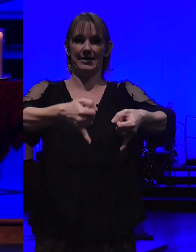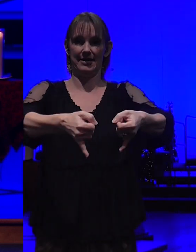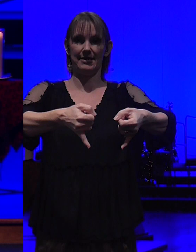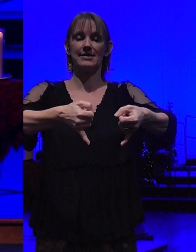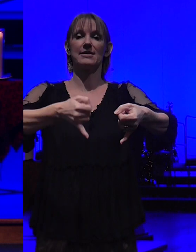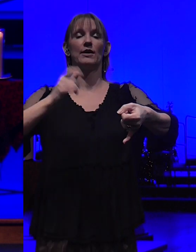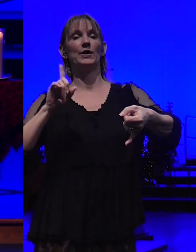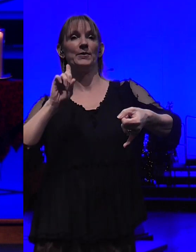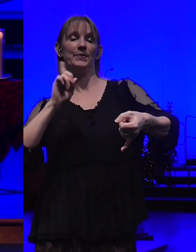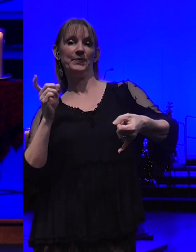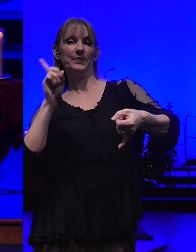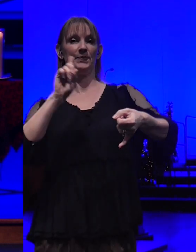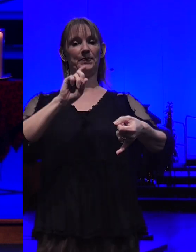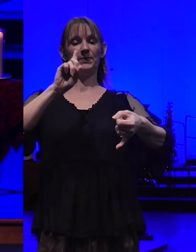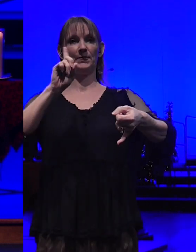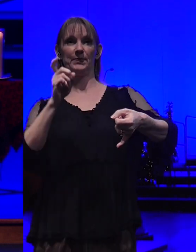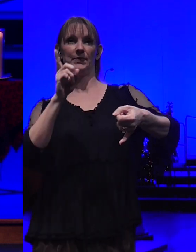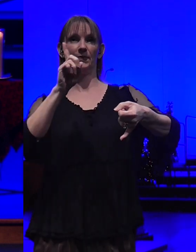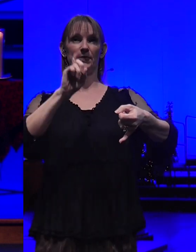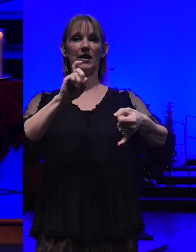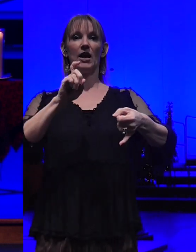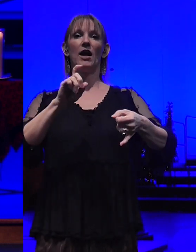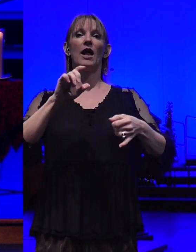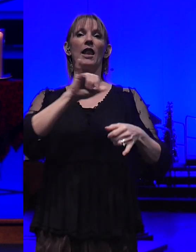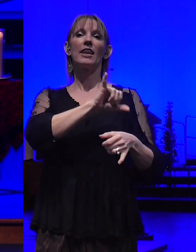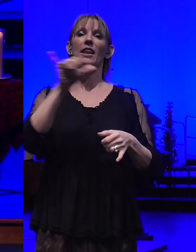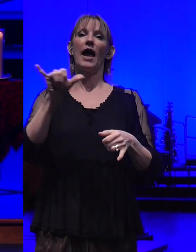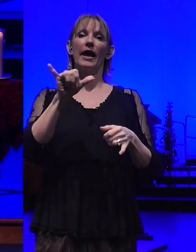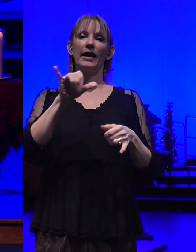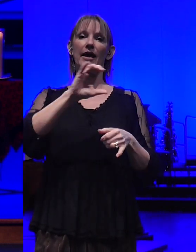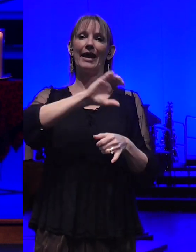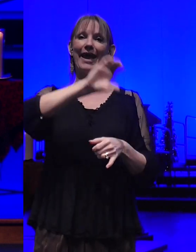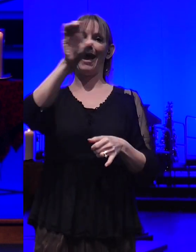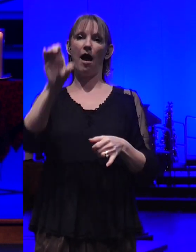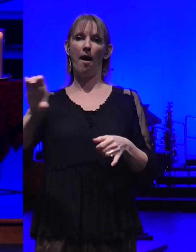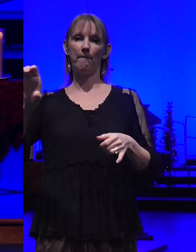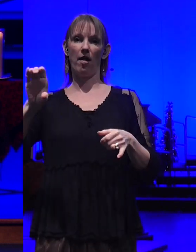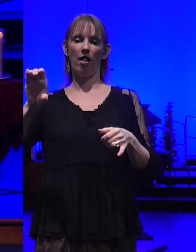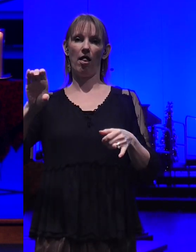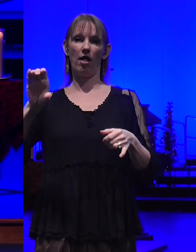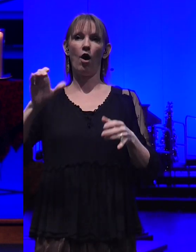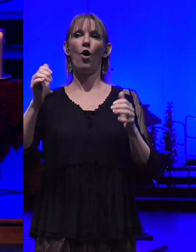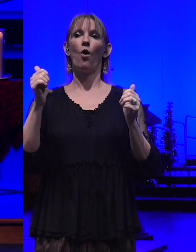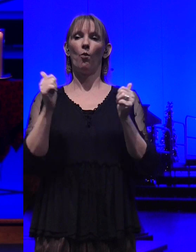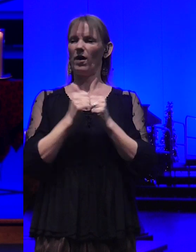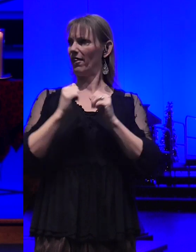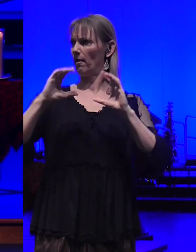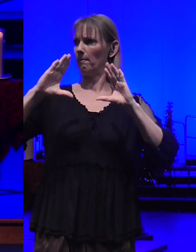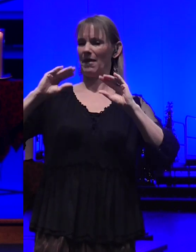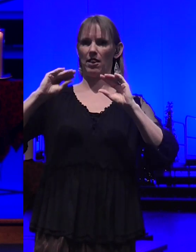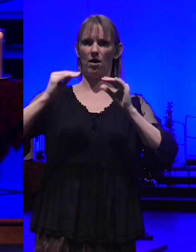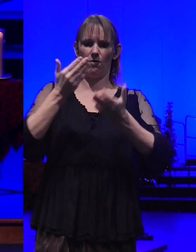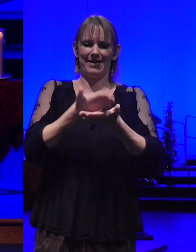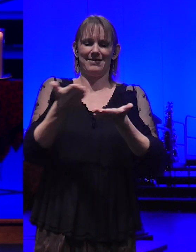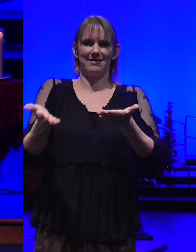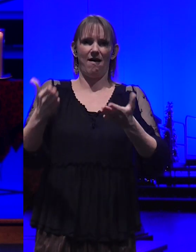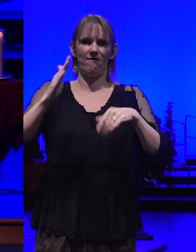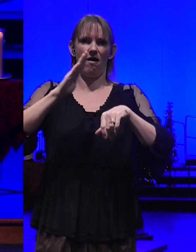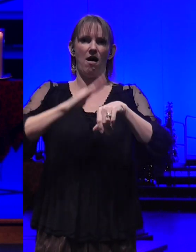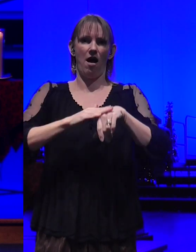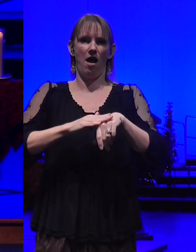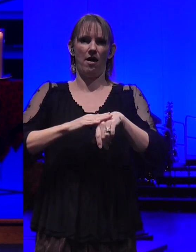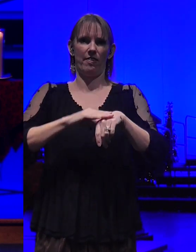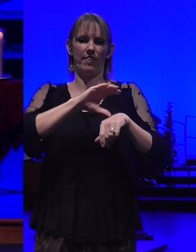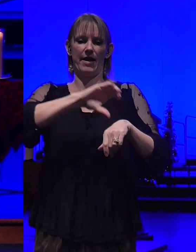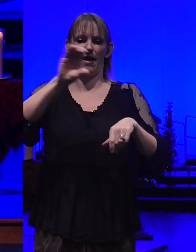and walking as though she were riding a camel with a pillow with stuff on it. And she